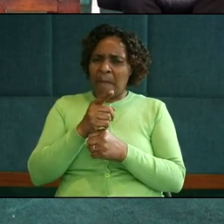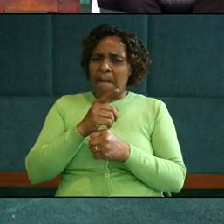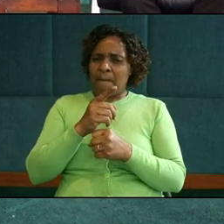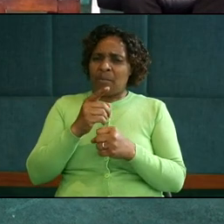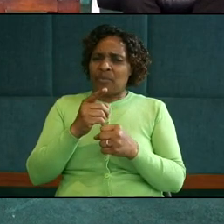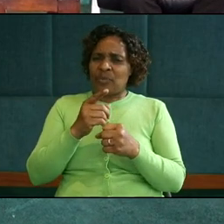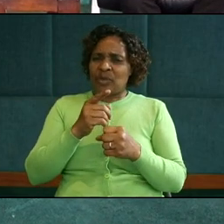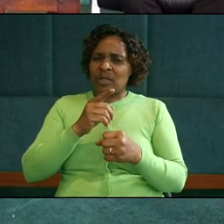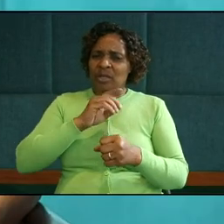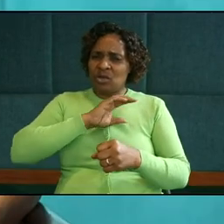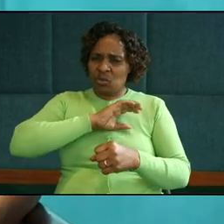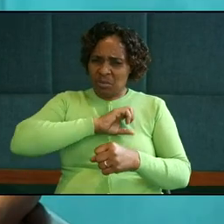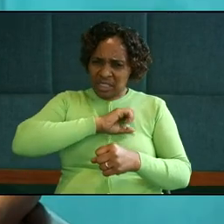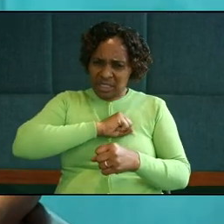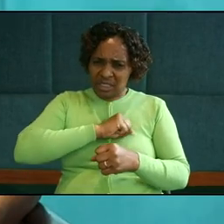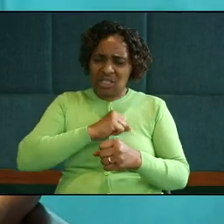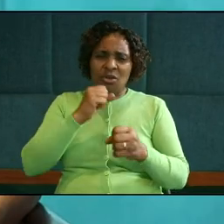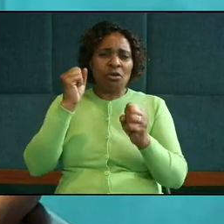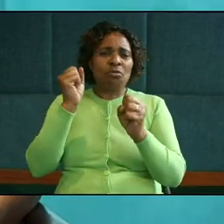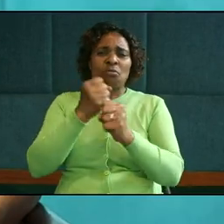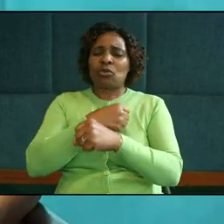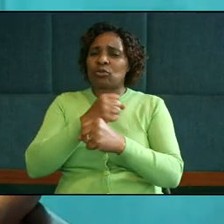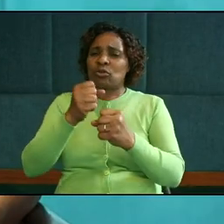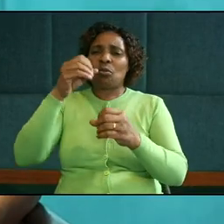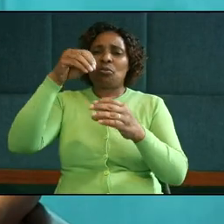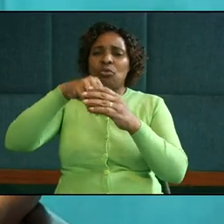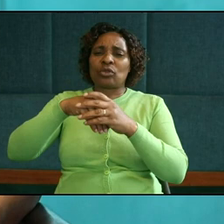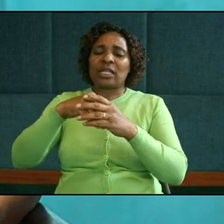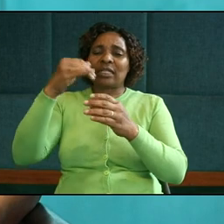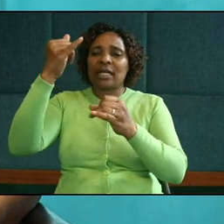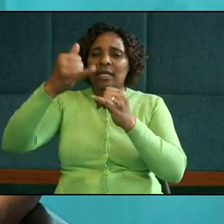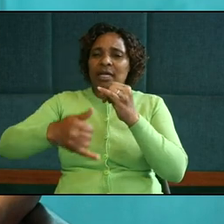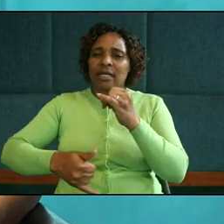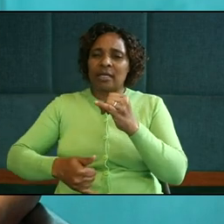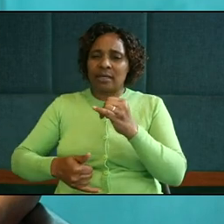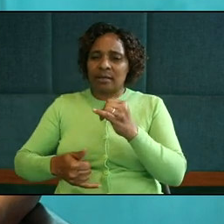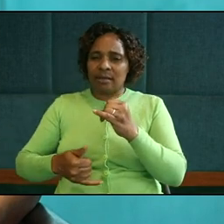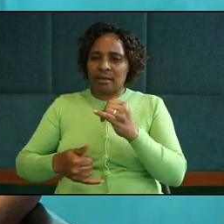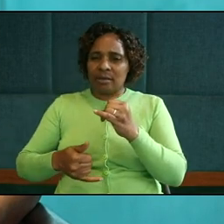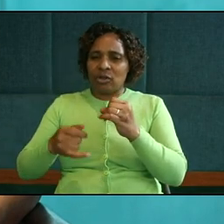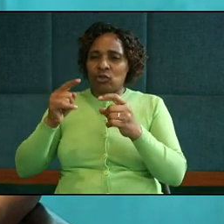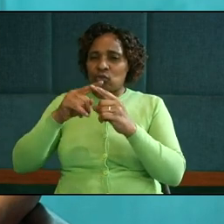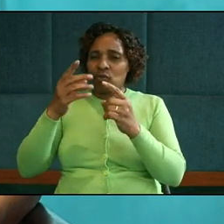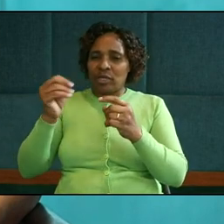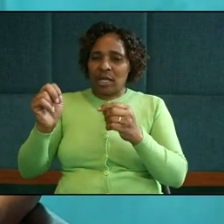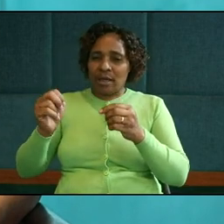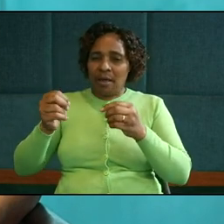Do you did not put an end to the